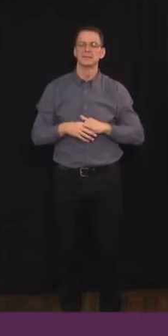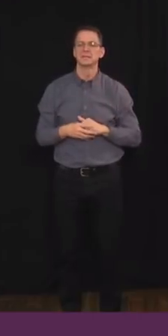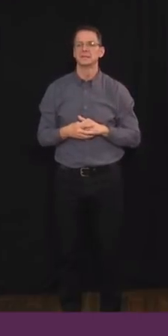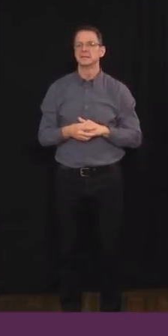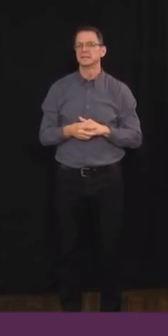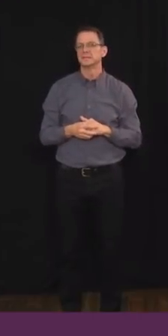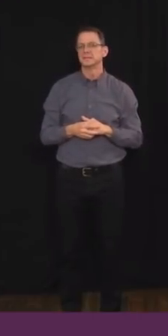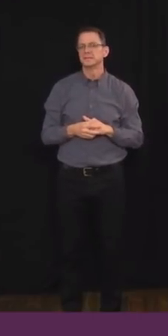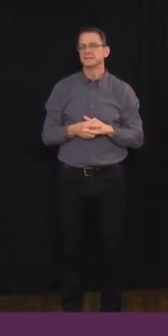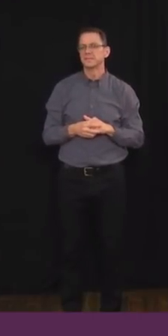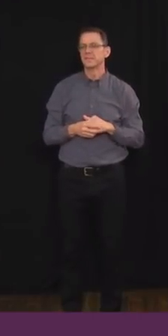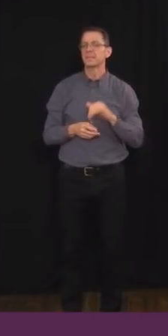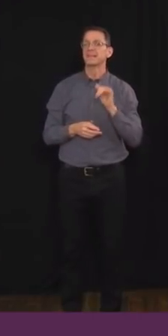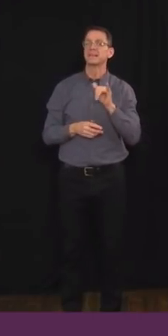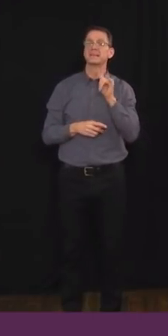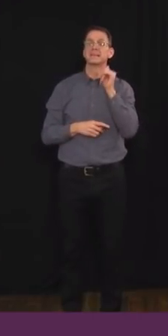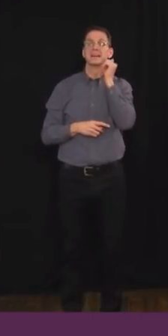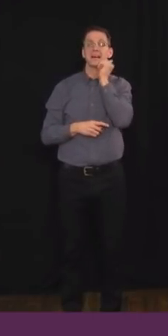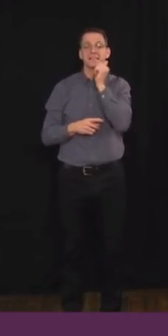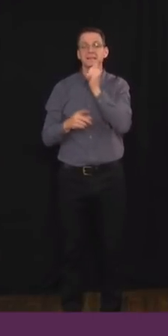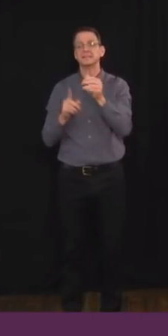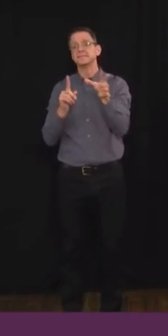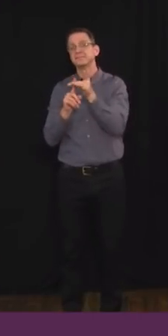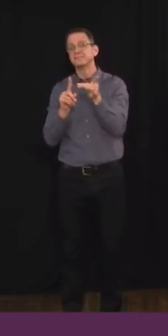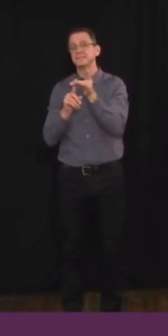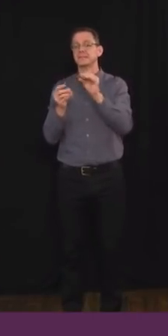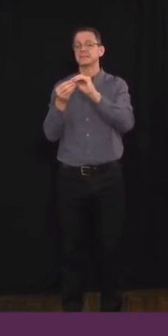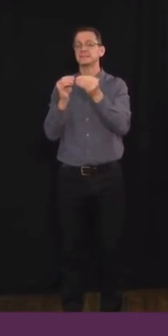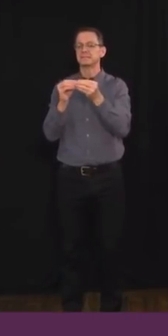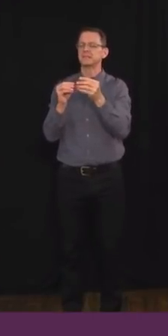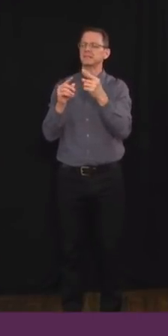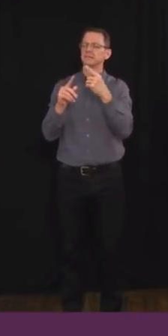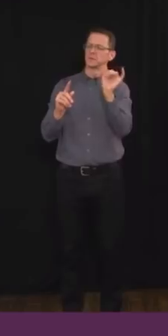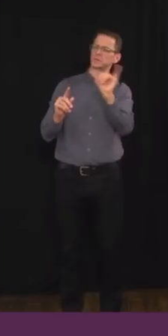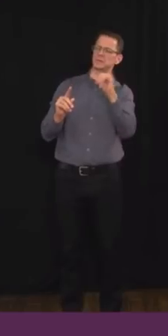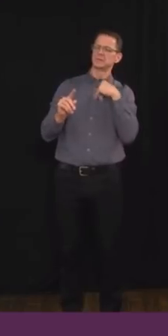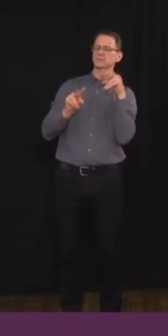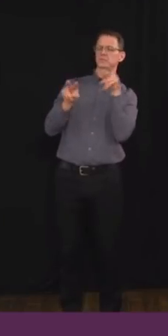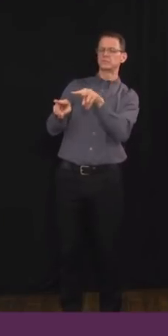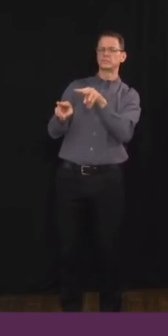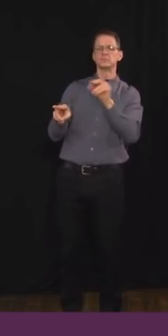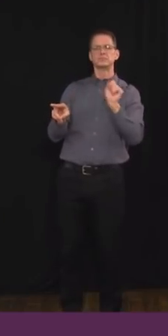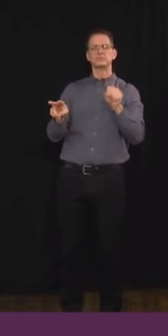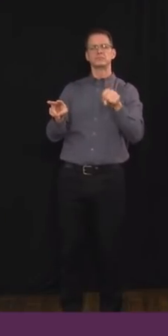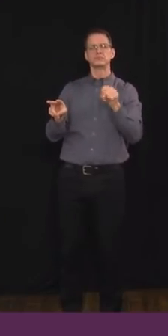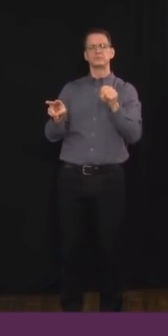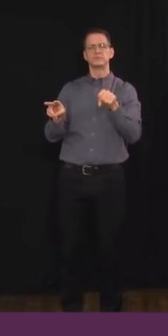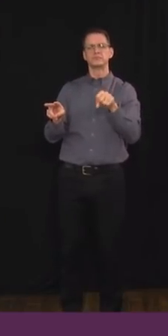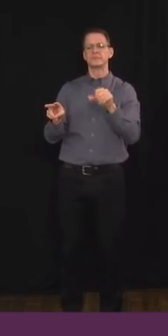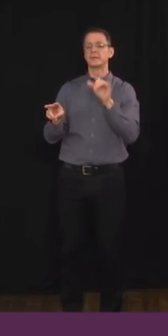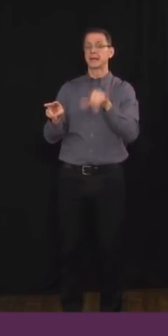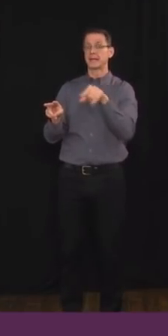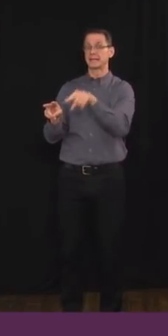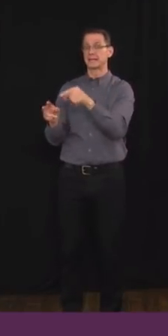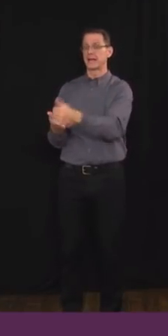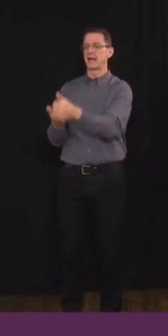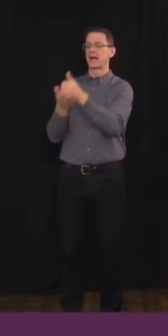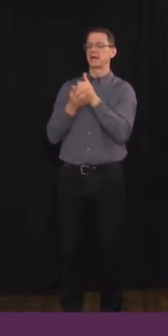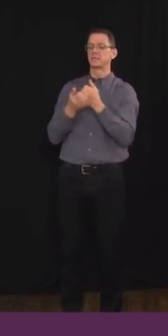transmission trends. Daily case numbers and growth will be used to guide decisions around the need to pause